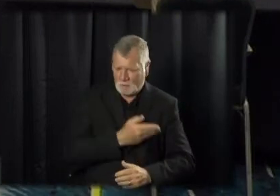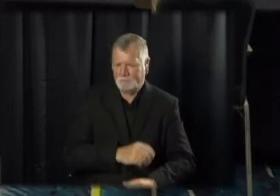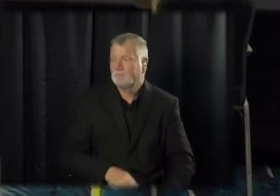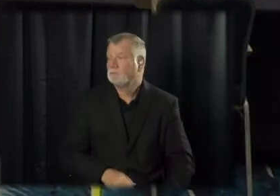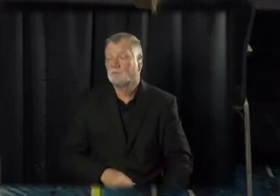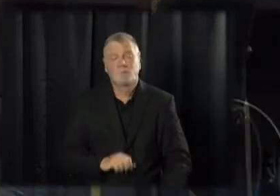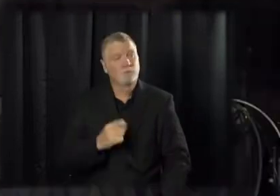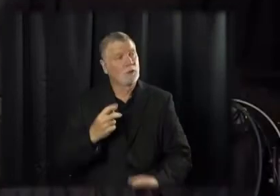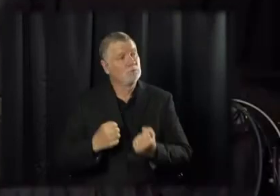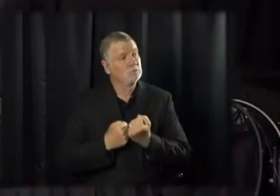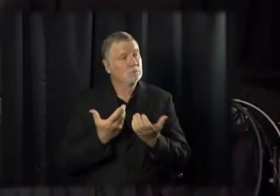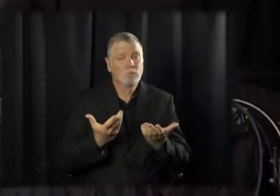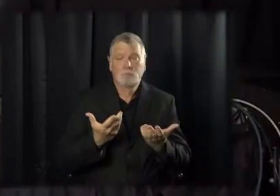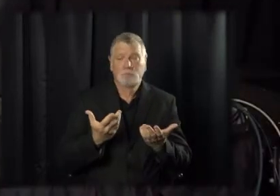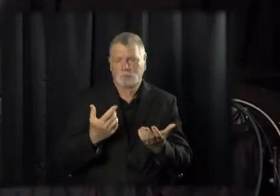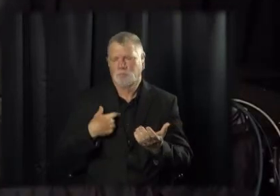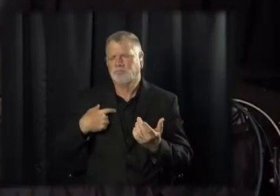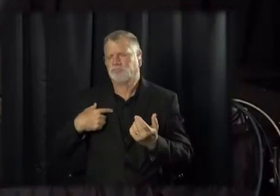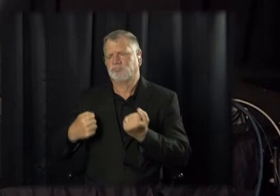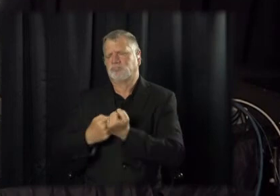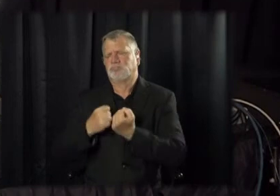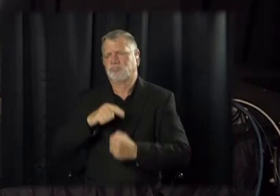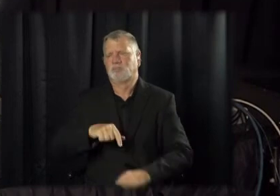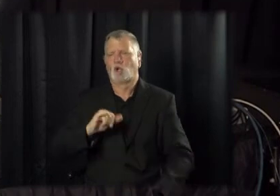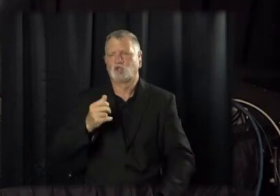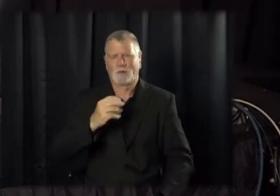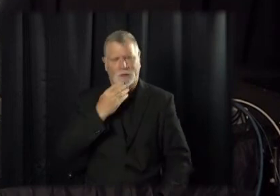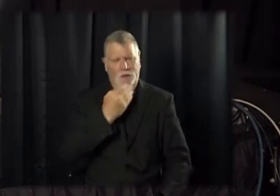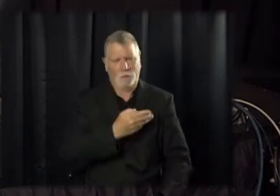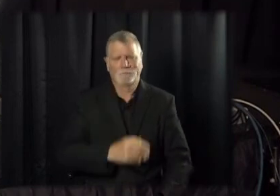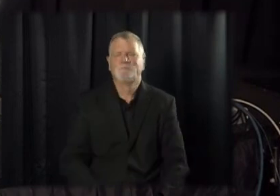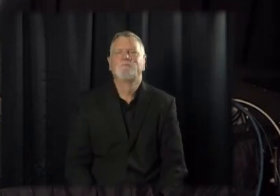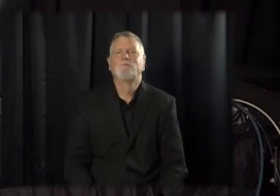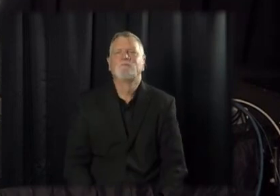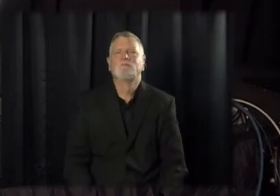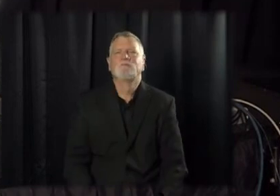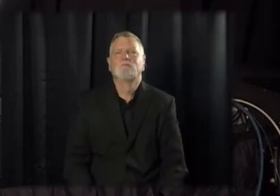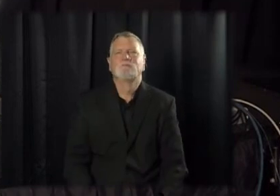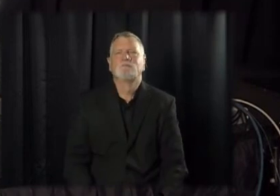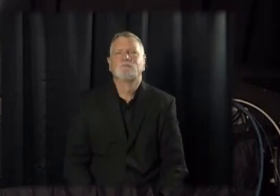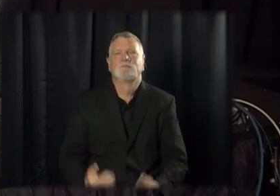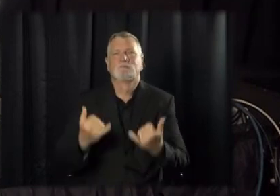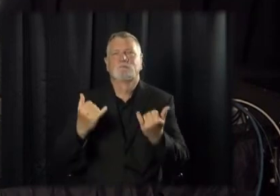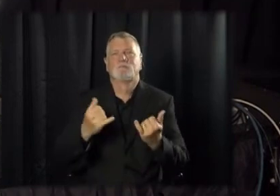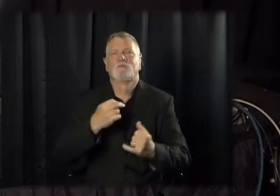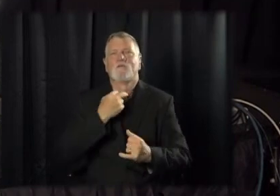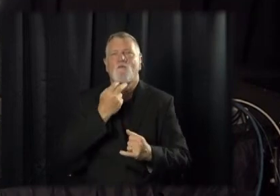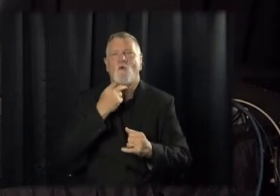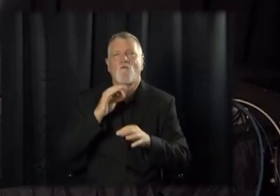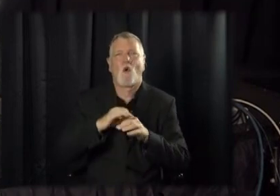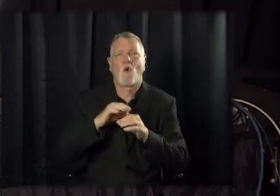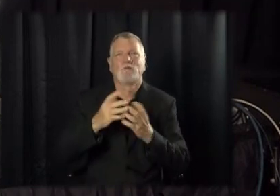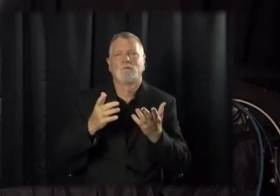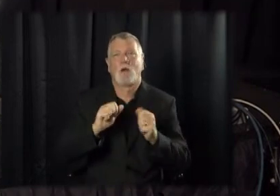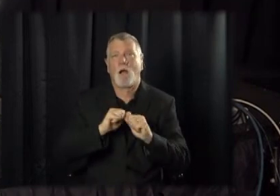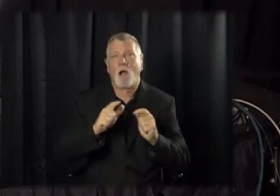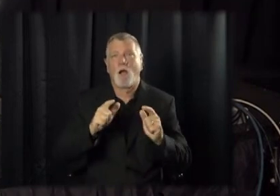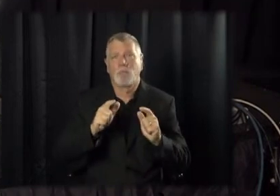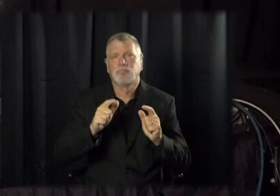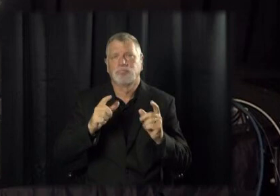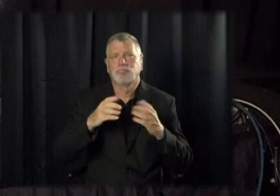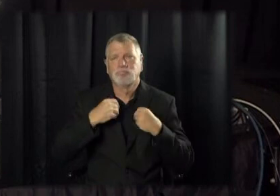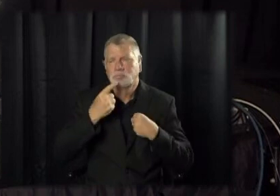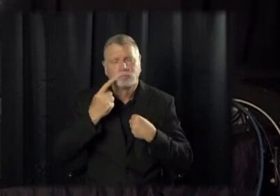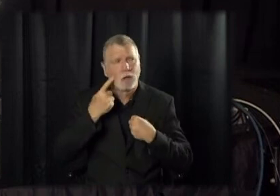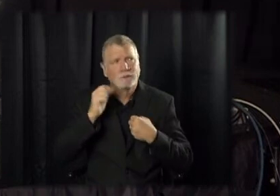second? I'll second. Thank you, John. As usual, we'll do a voice vote. All in favor,